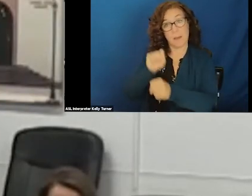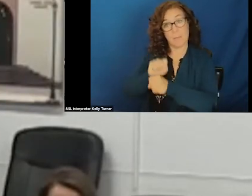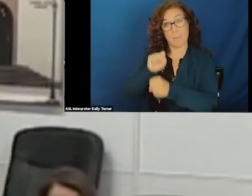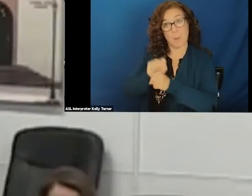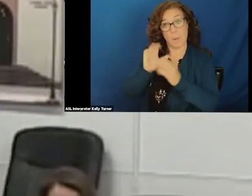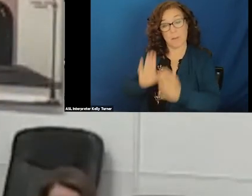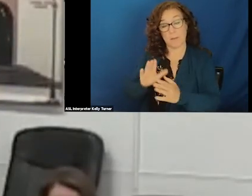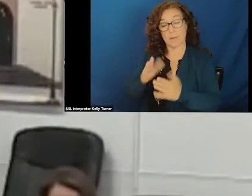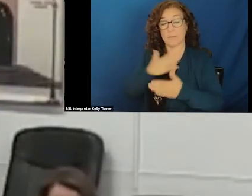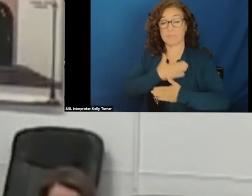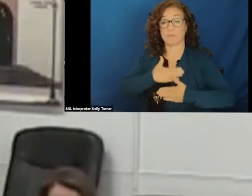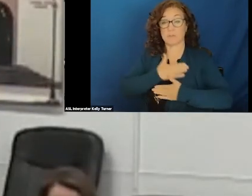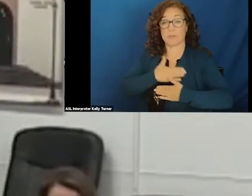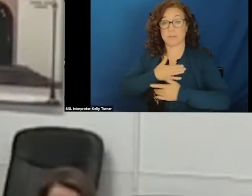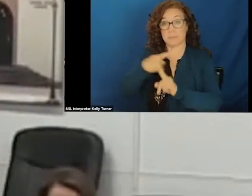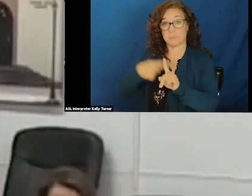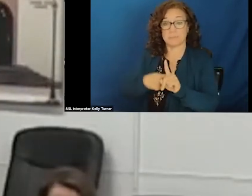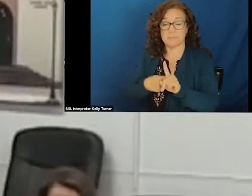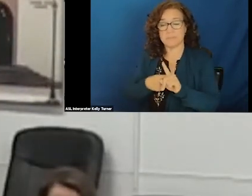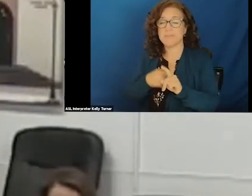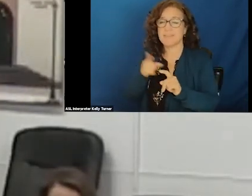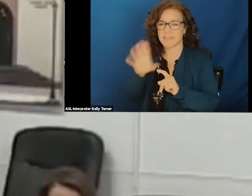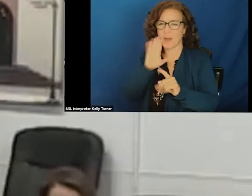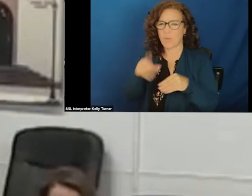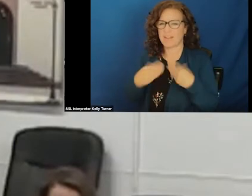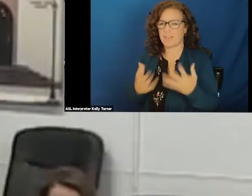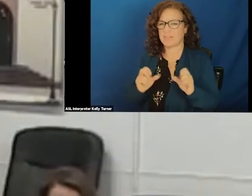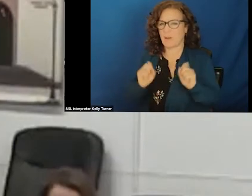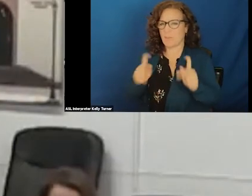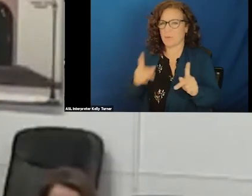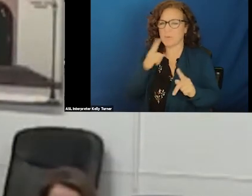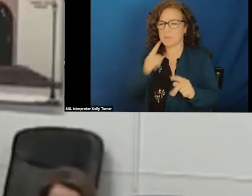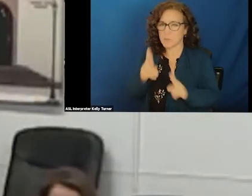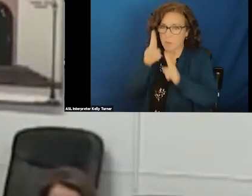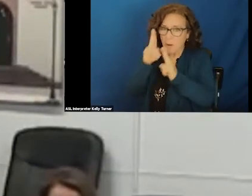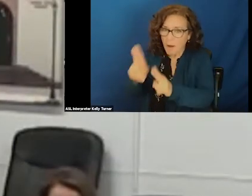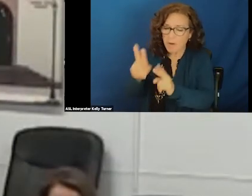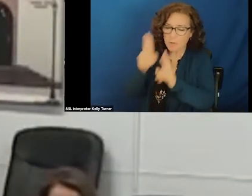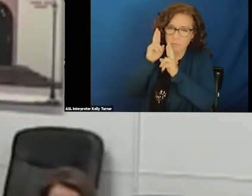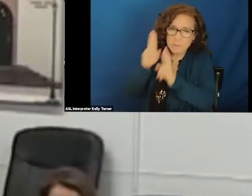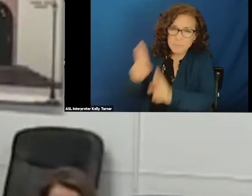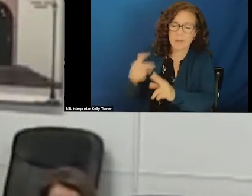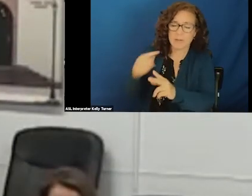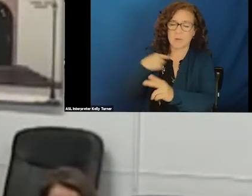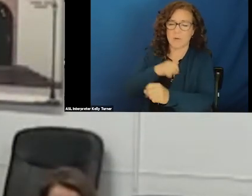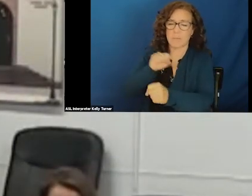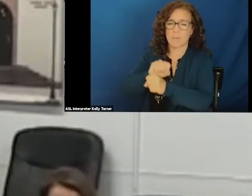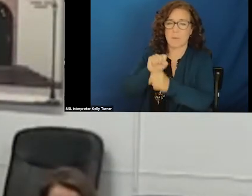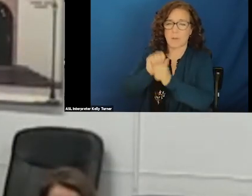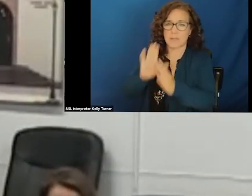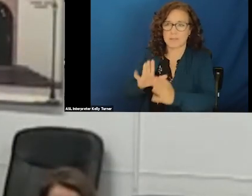for them. And so I really implore the community to do that next month.